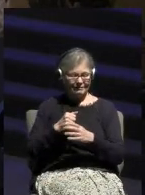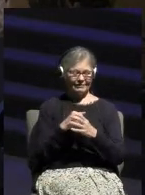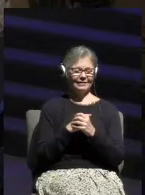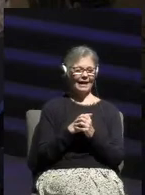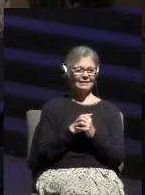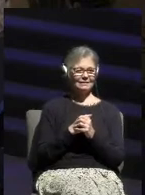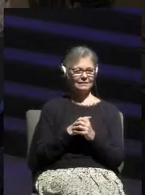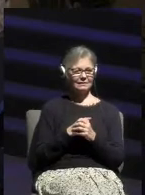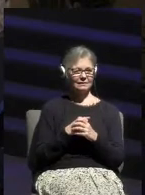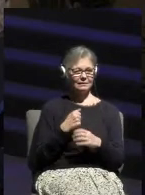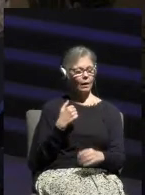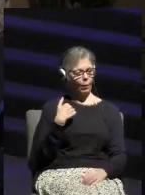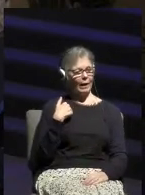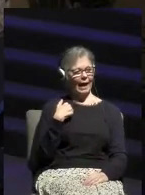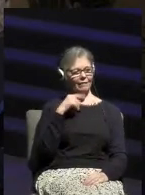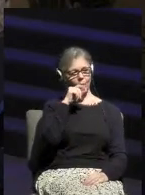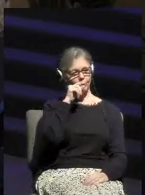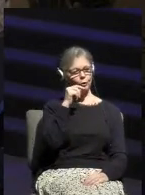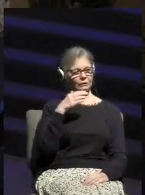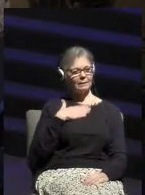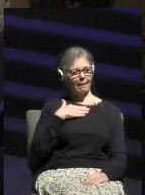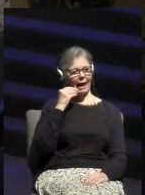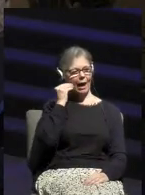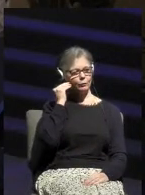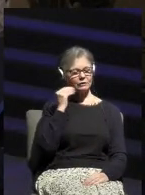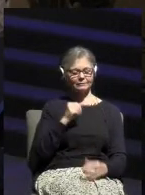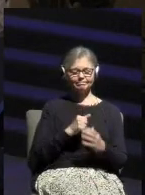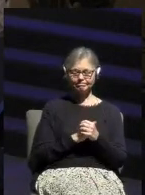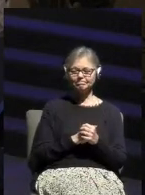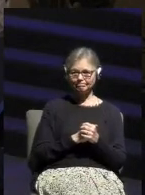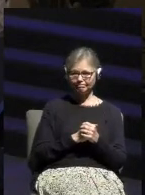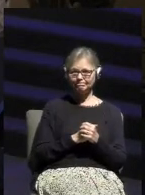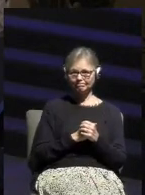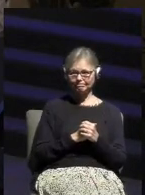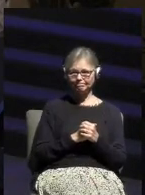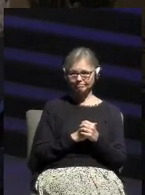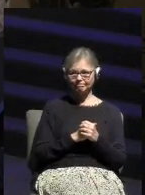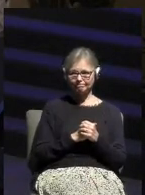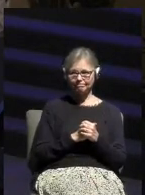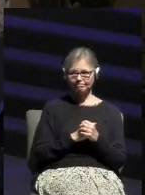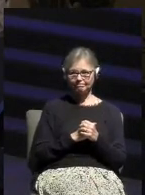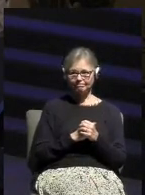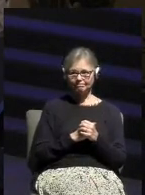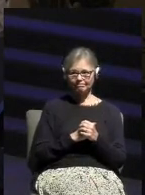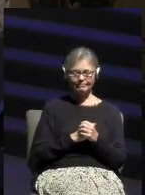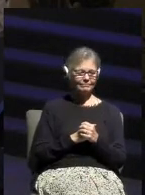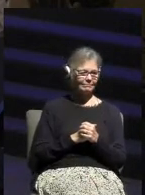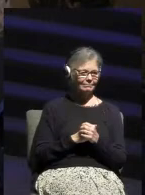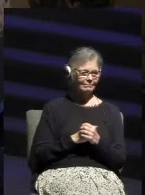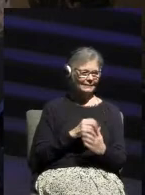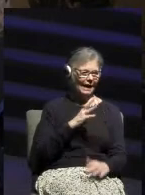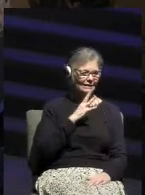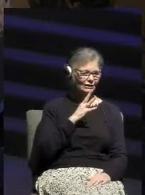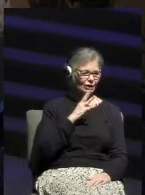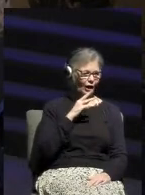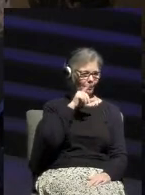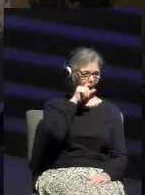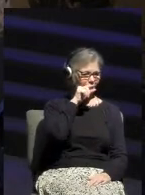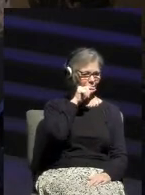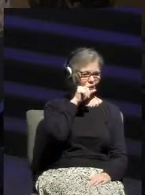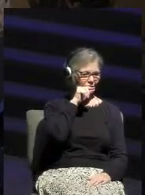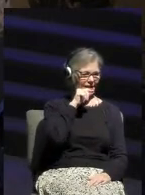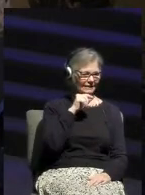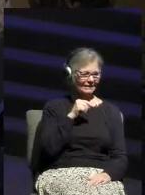have birds at our house. Oh, here he goes again, talking about the chickens. Goodness